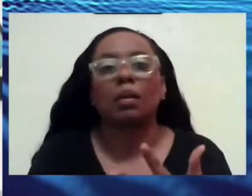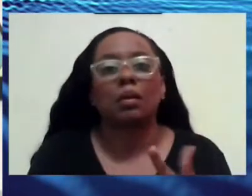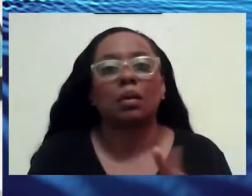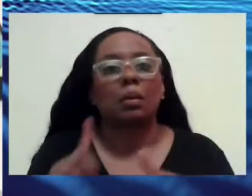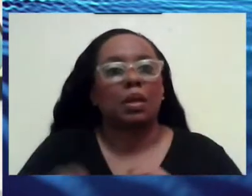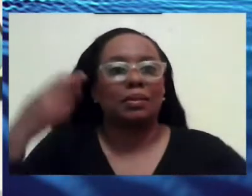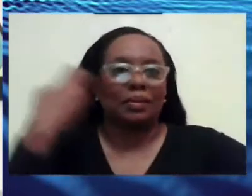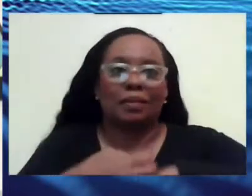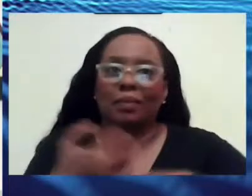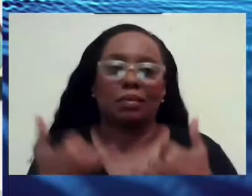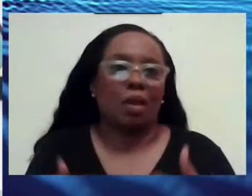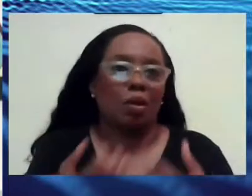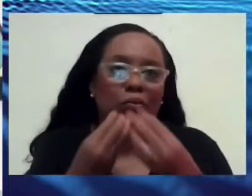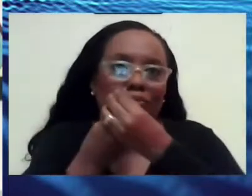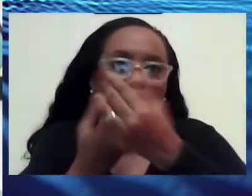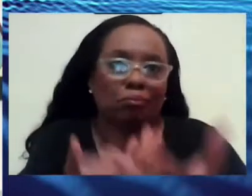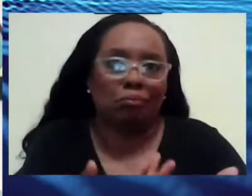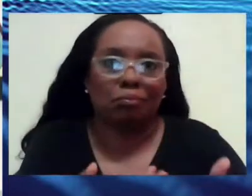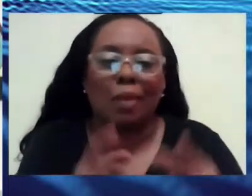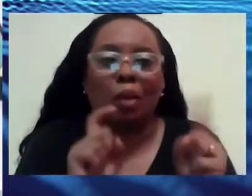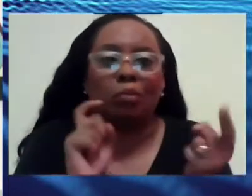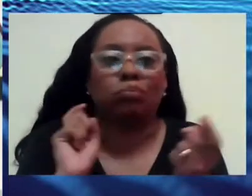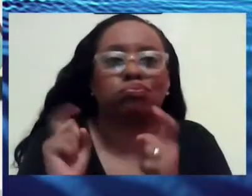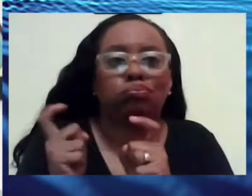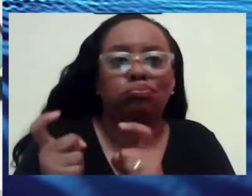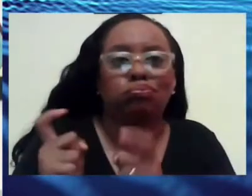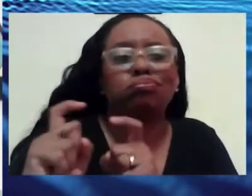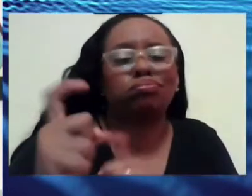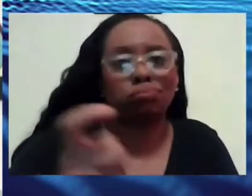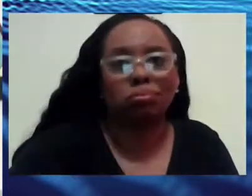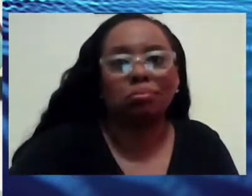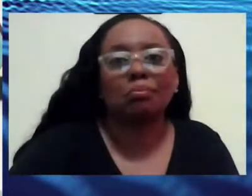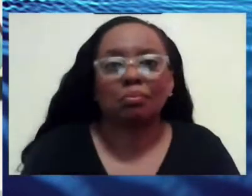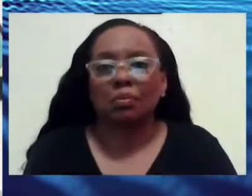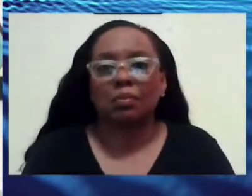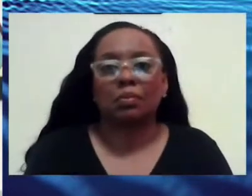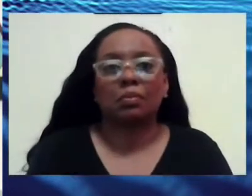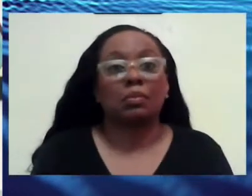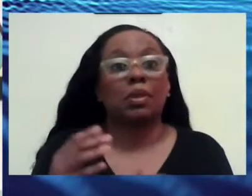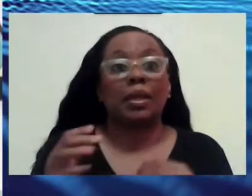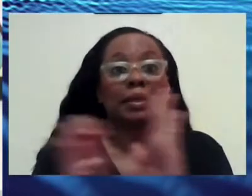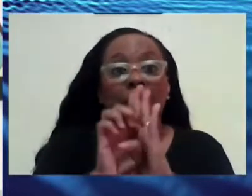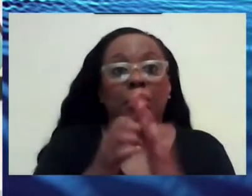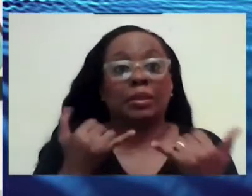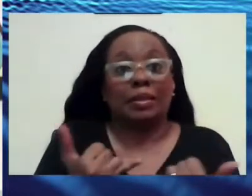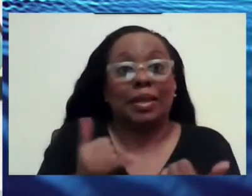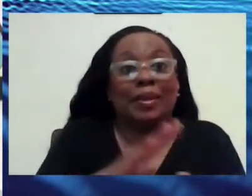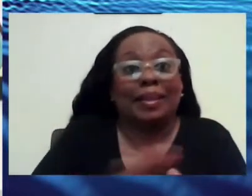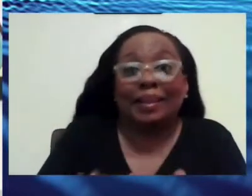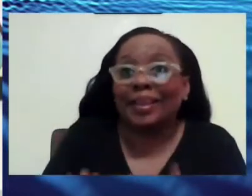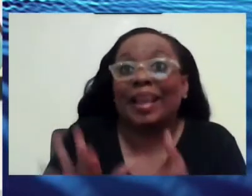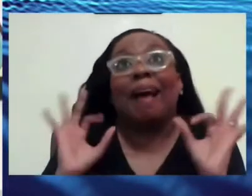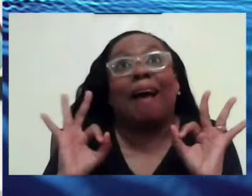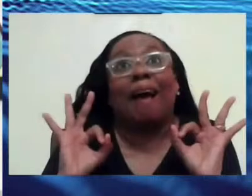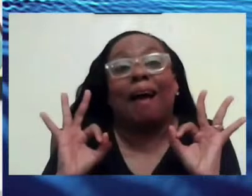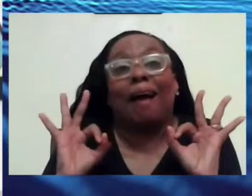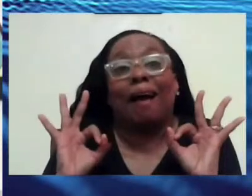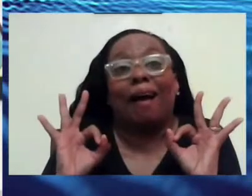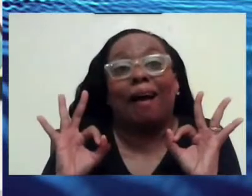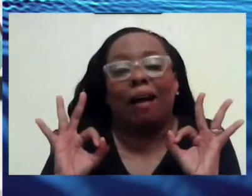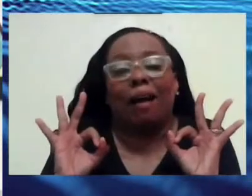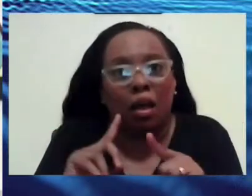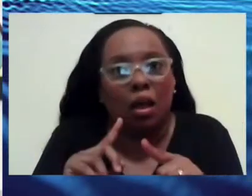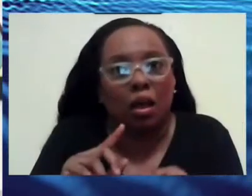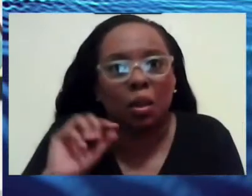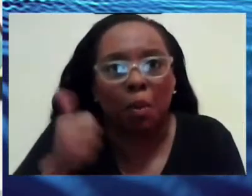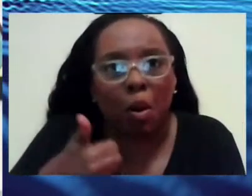difficult to do so in an environment where there's so many variables. We will clean today and there could be an ashfall just the day before we open,